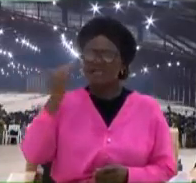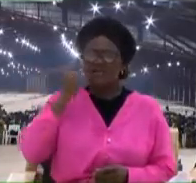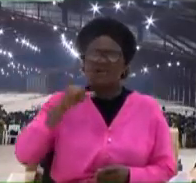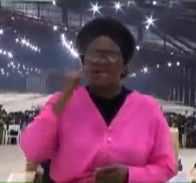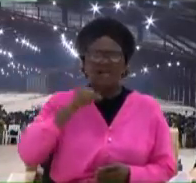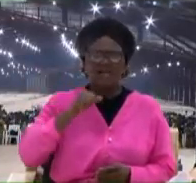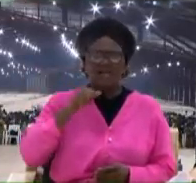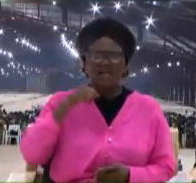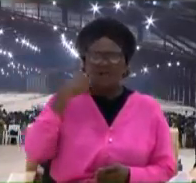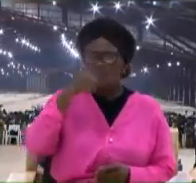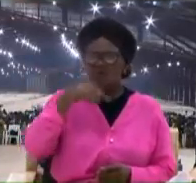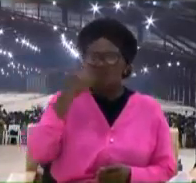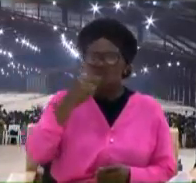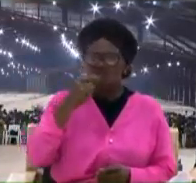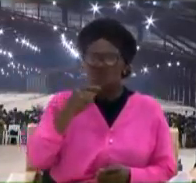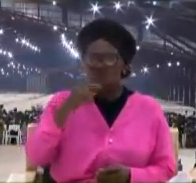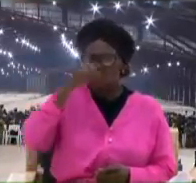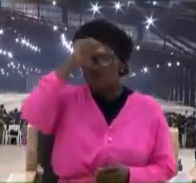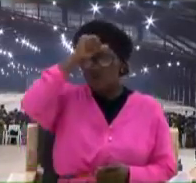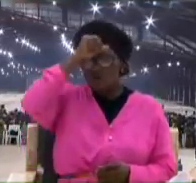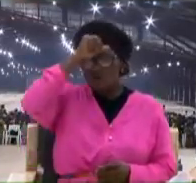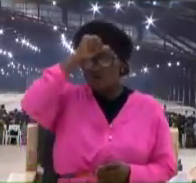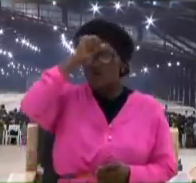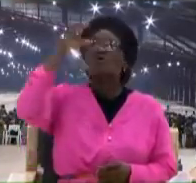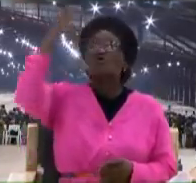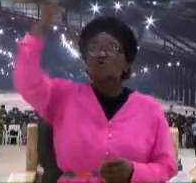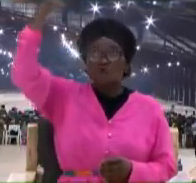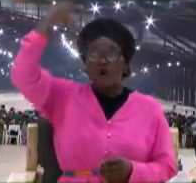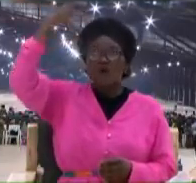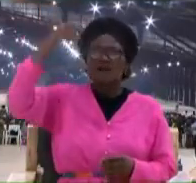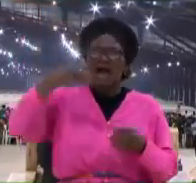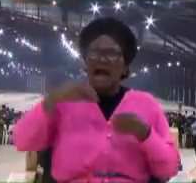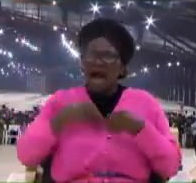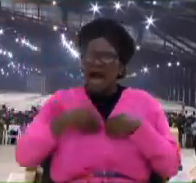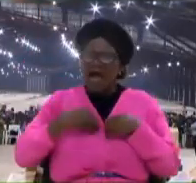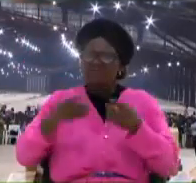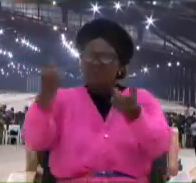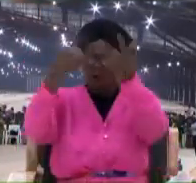whose son had set at the age of 12.